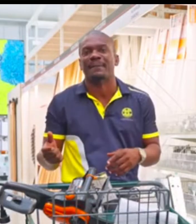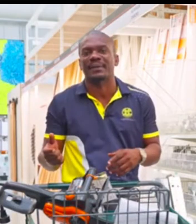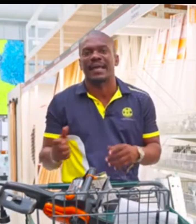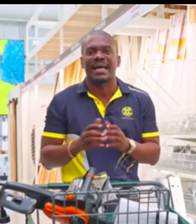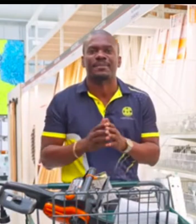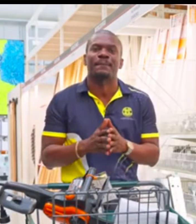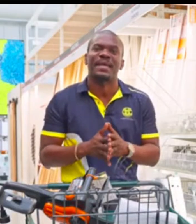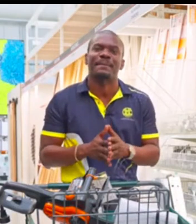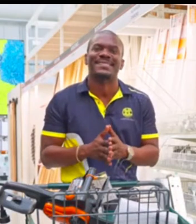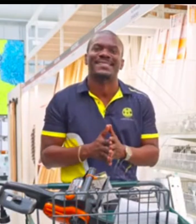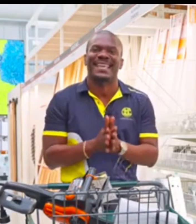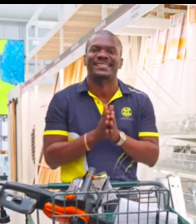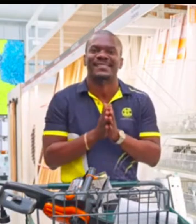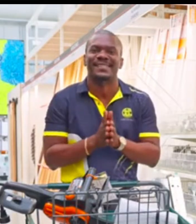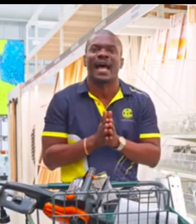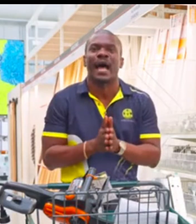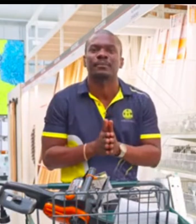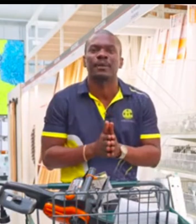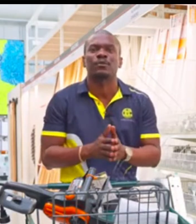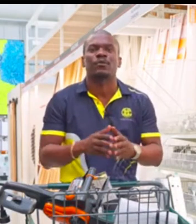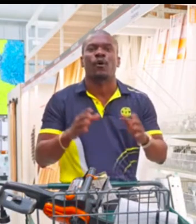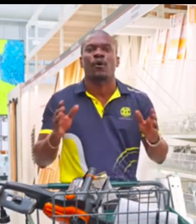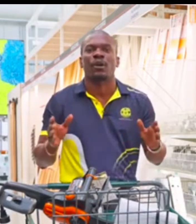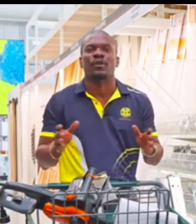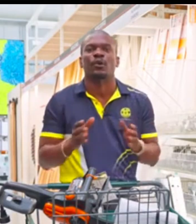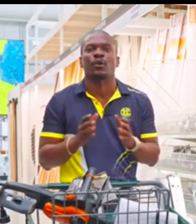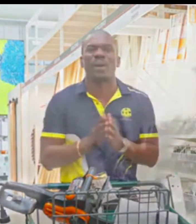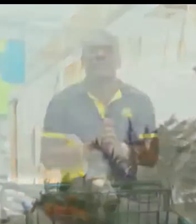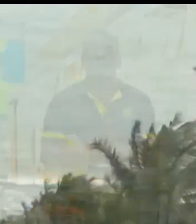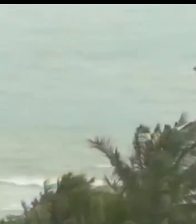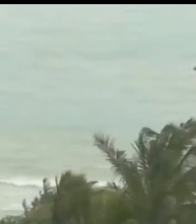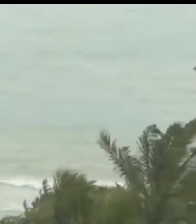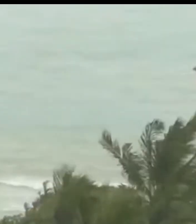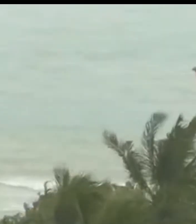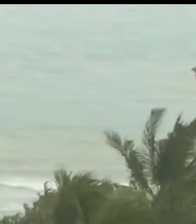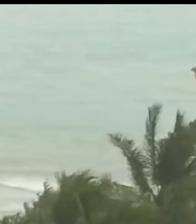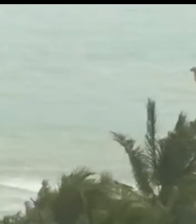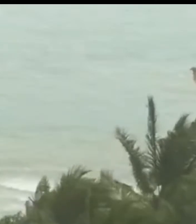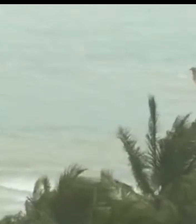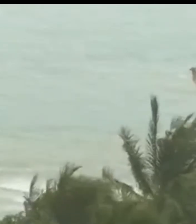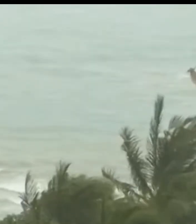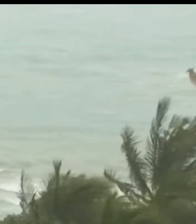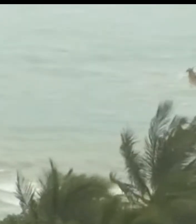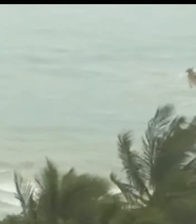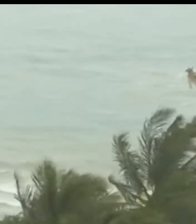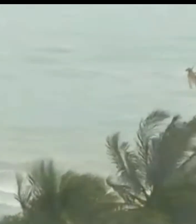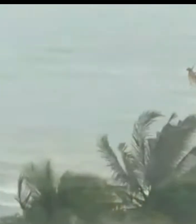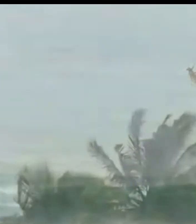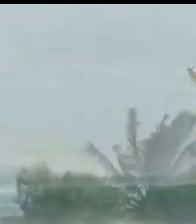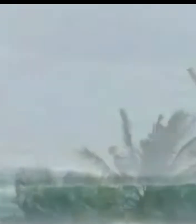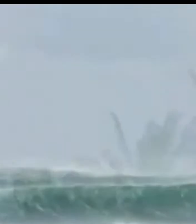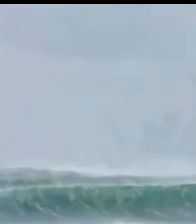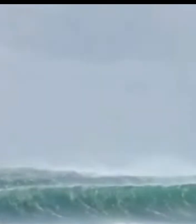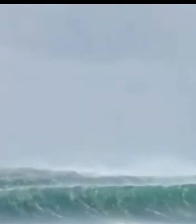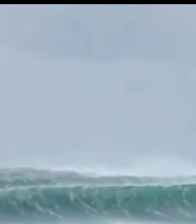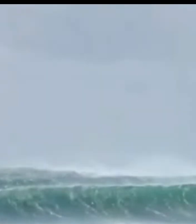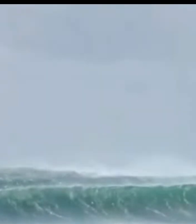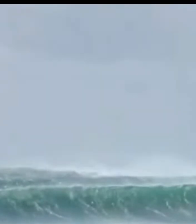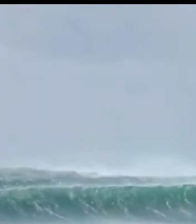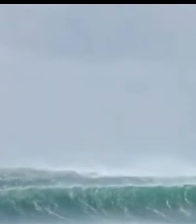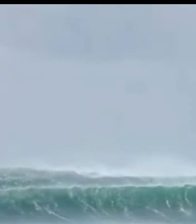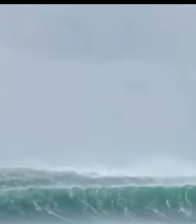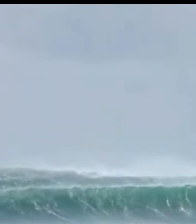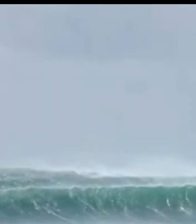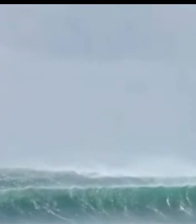cap.cap app and the BMS Insight app for all of your weather updates. A tropical system can develop